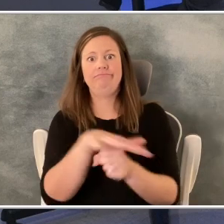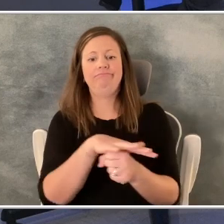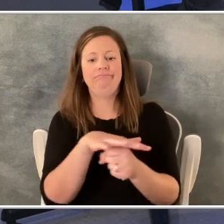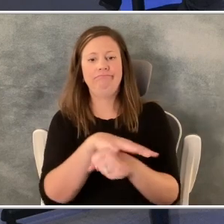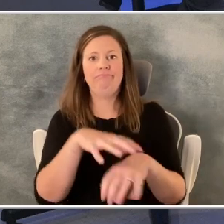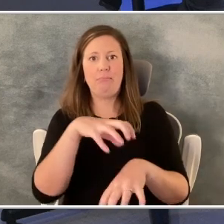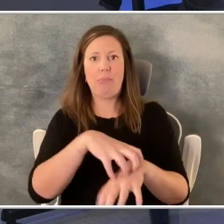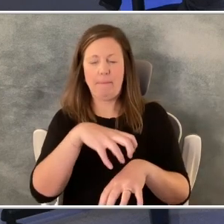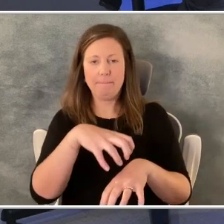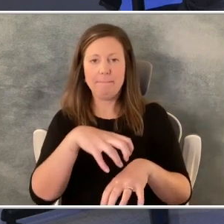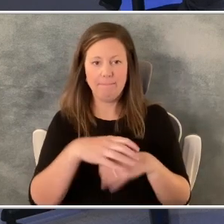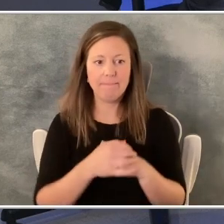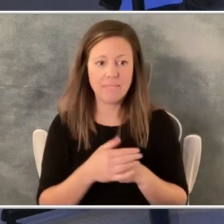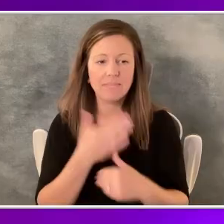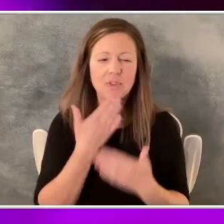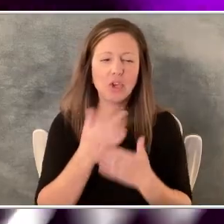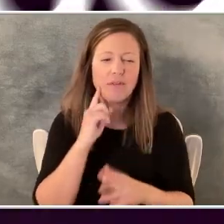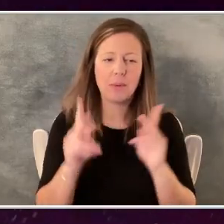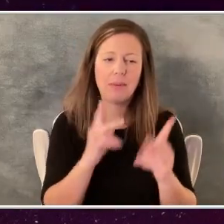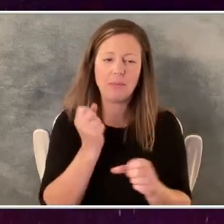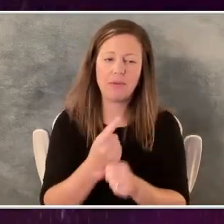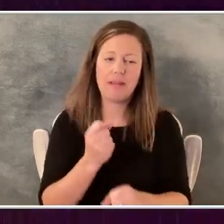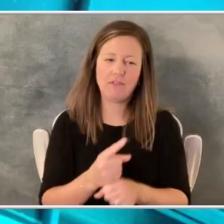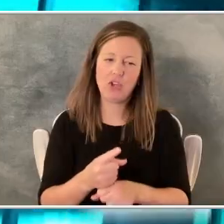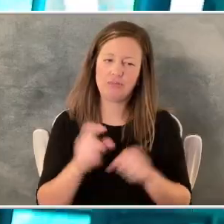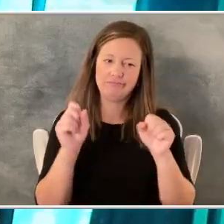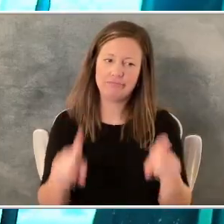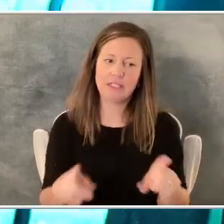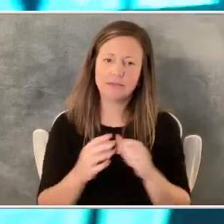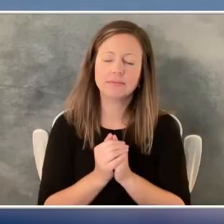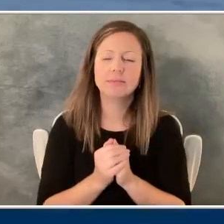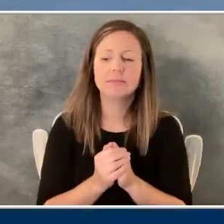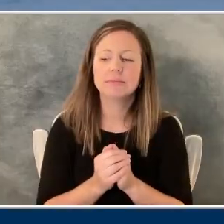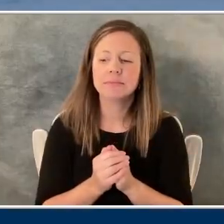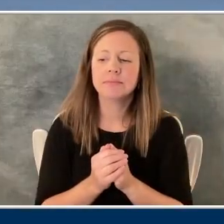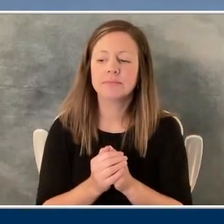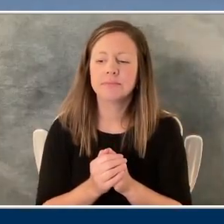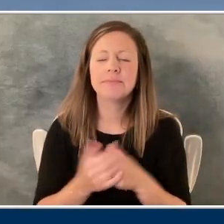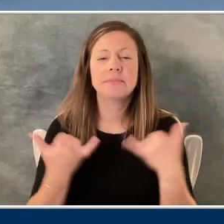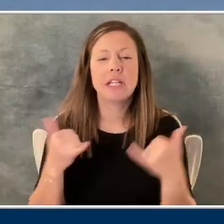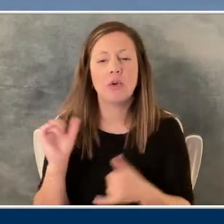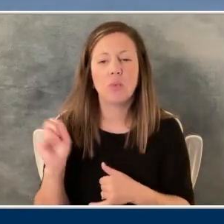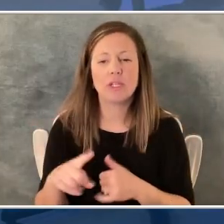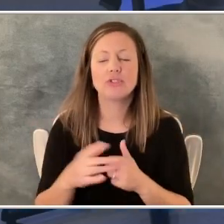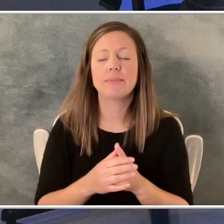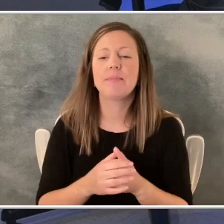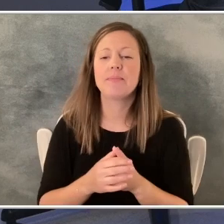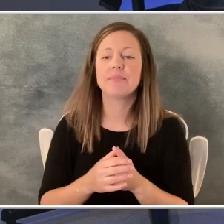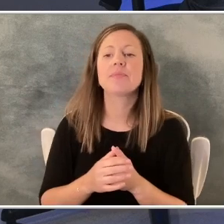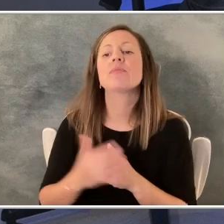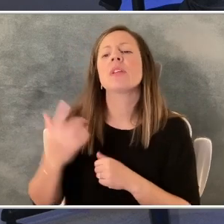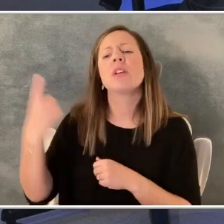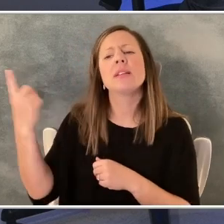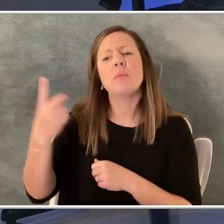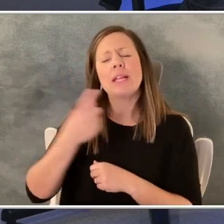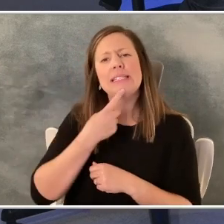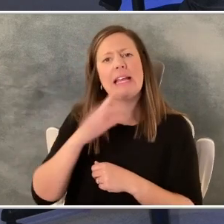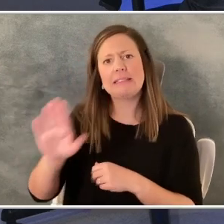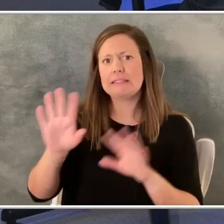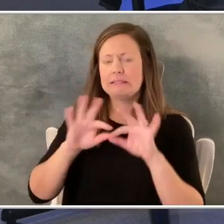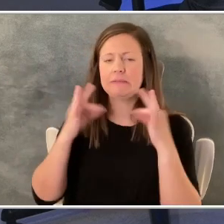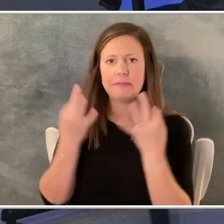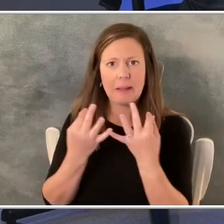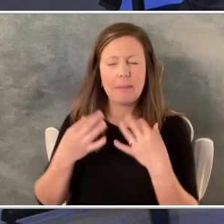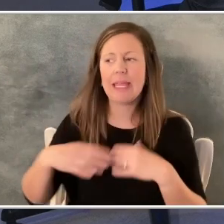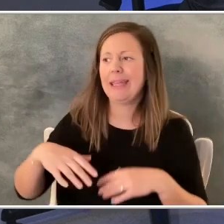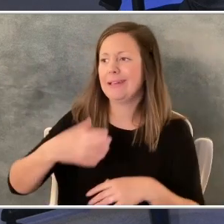Well, let's get to some questions from our viewers. Cindy says her older brother, uncles, and sister-in-law all smoked, and while some died of heart